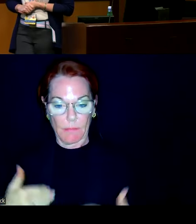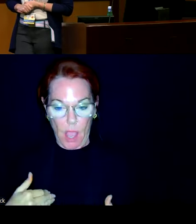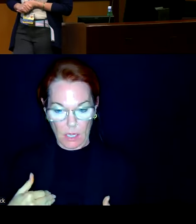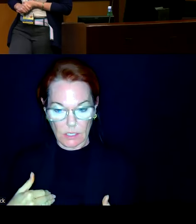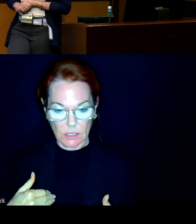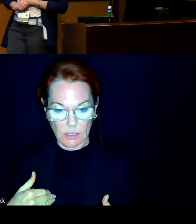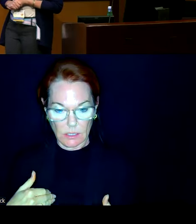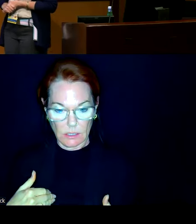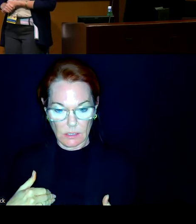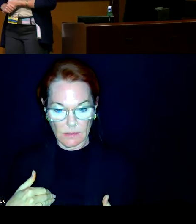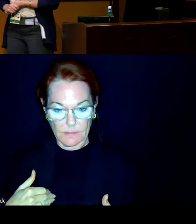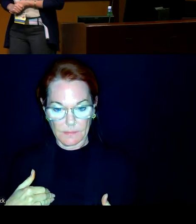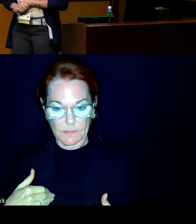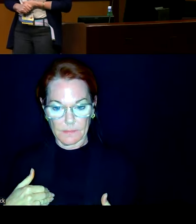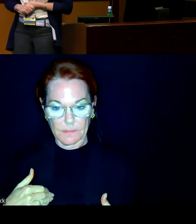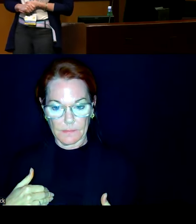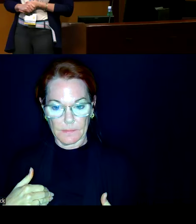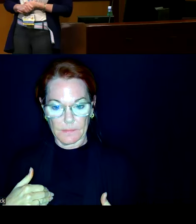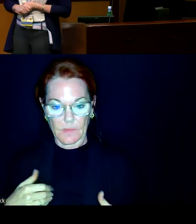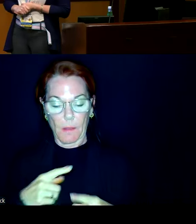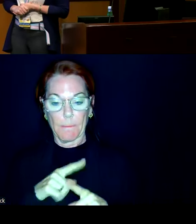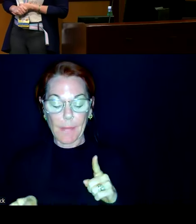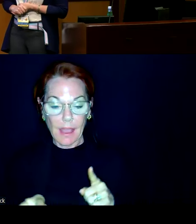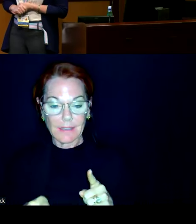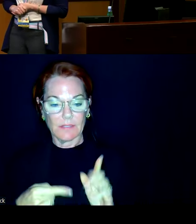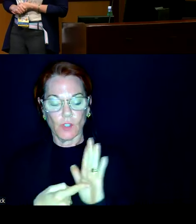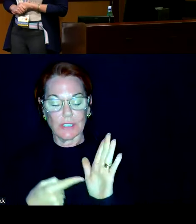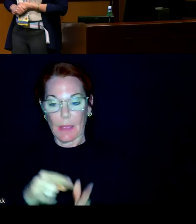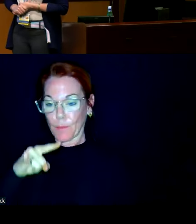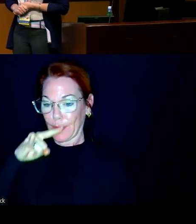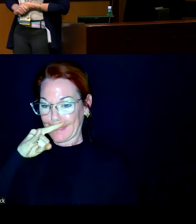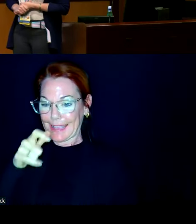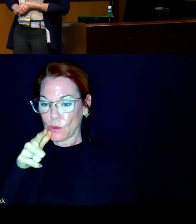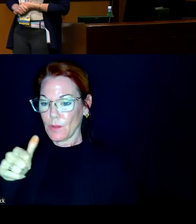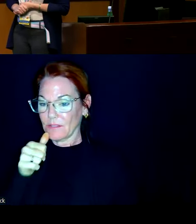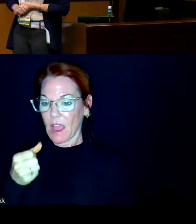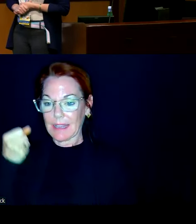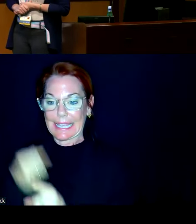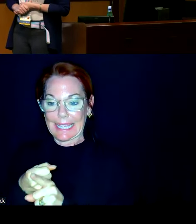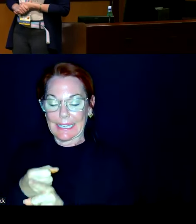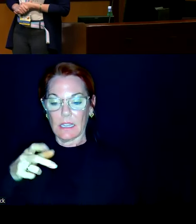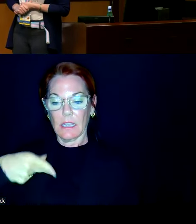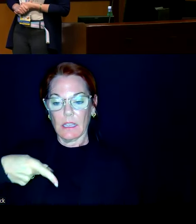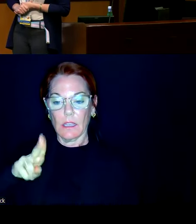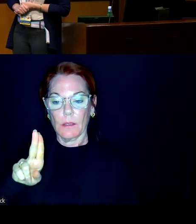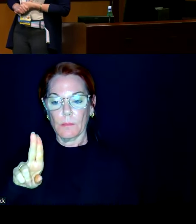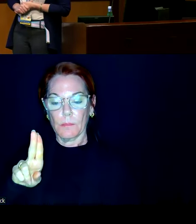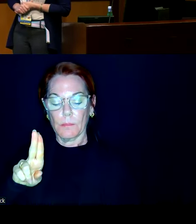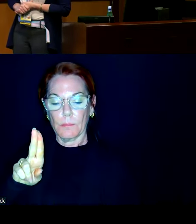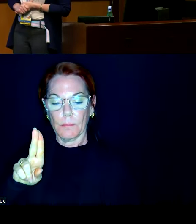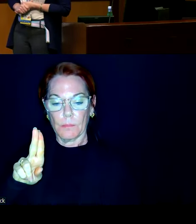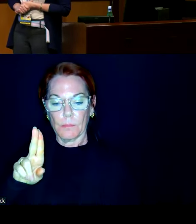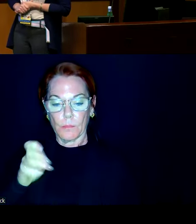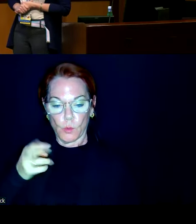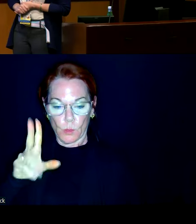You know, and so for that kid who hasn't hit puberty yet, it makes a big difference if we can halt